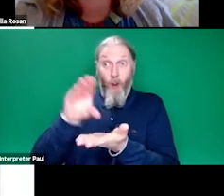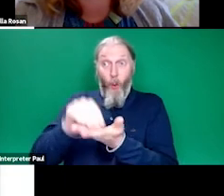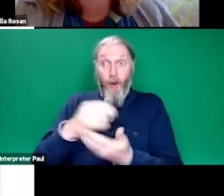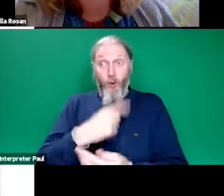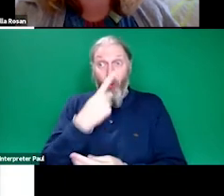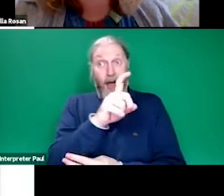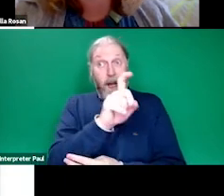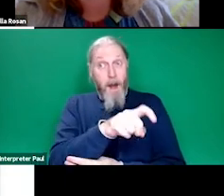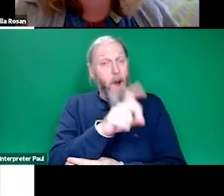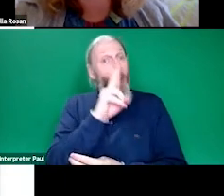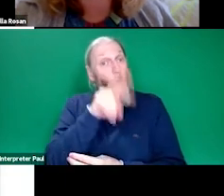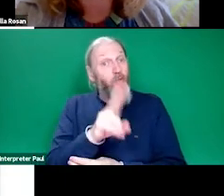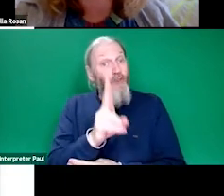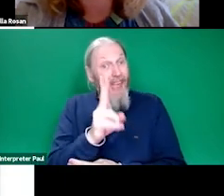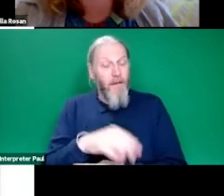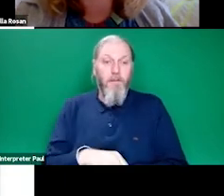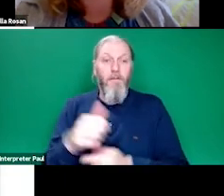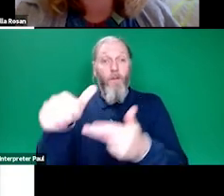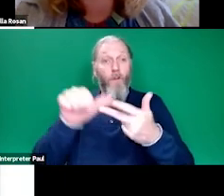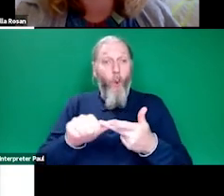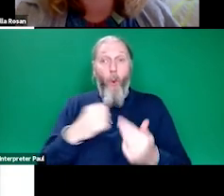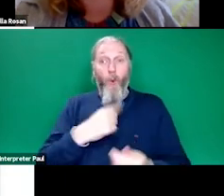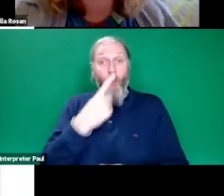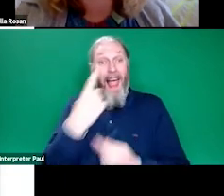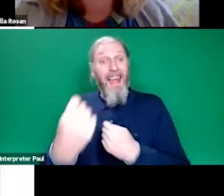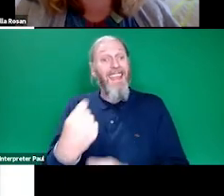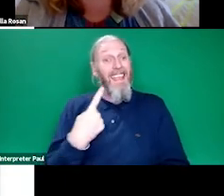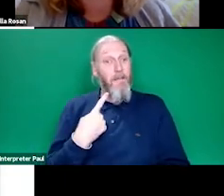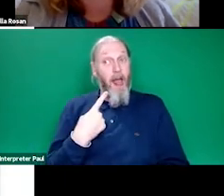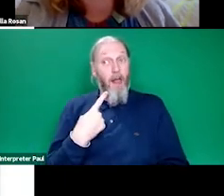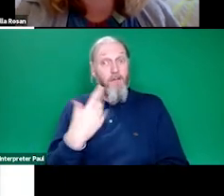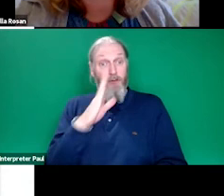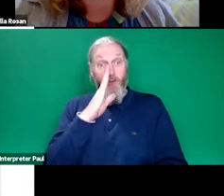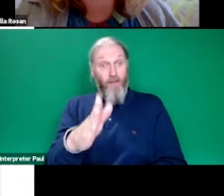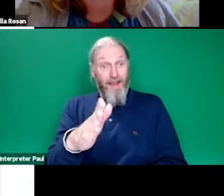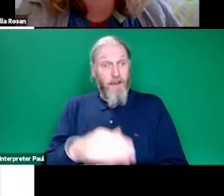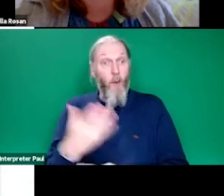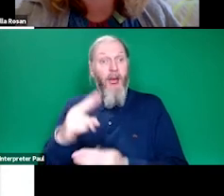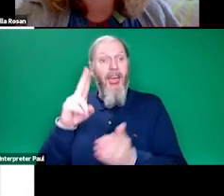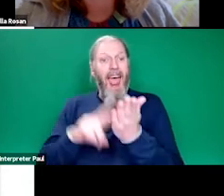FAQs. You can get in touch with us directly on our email,